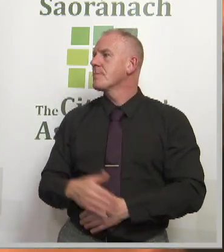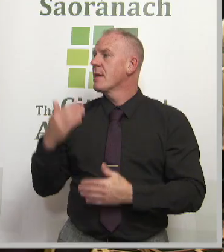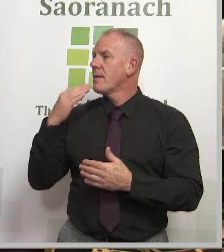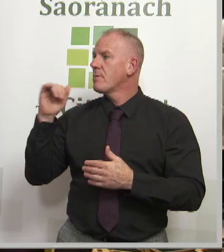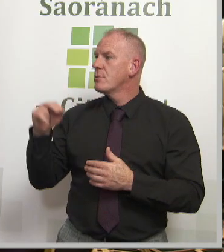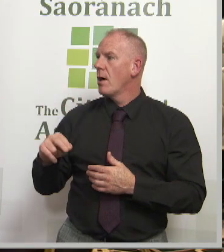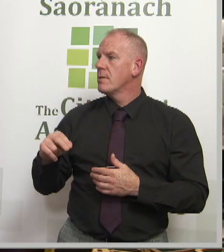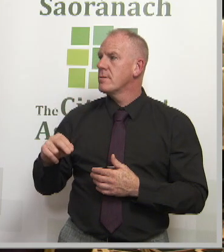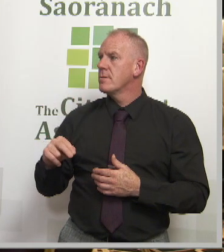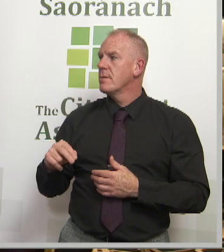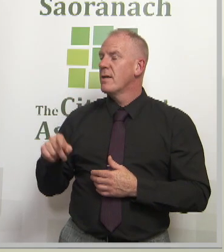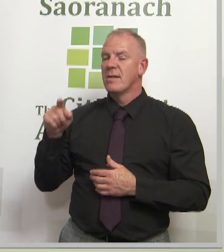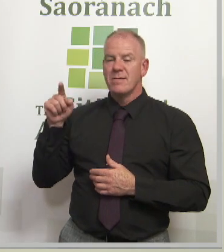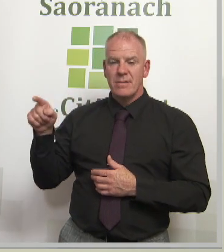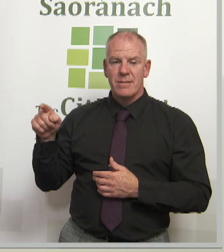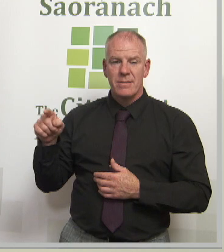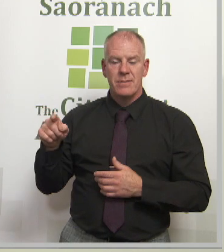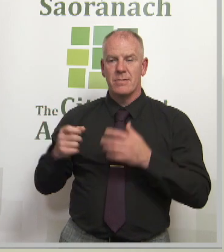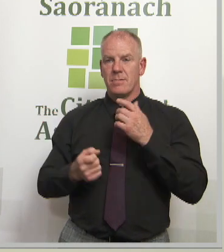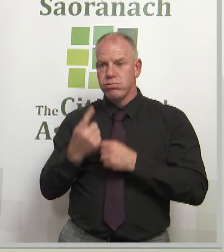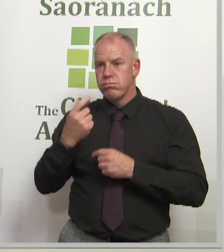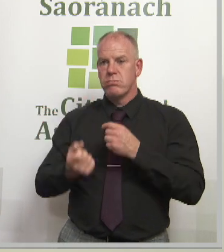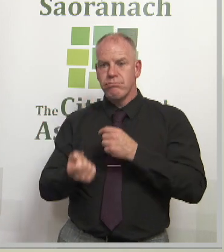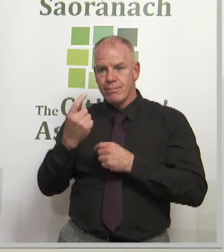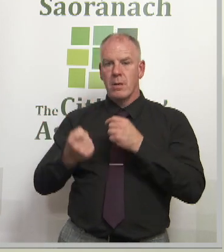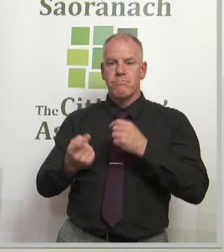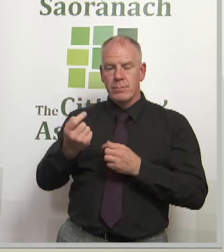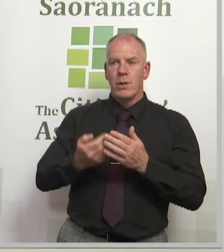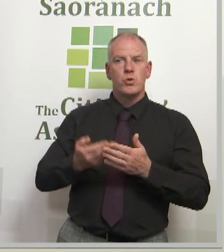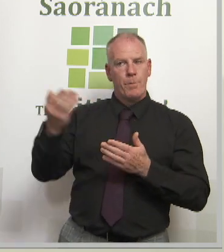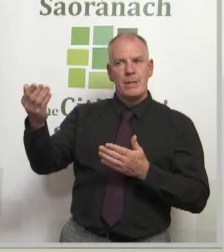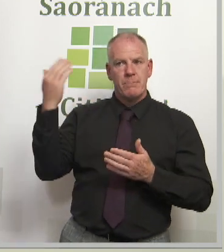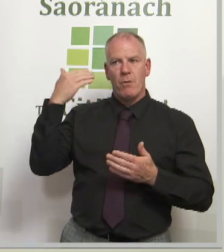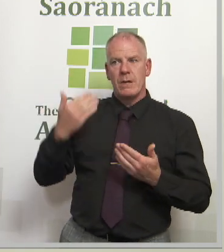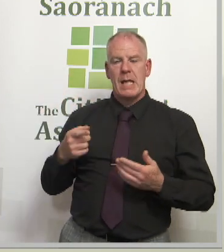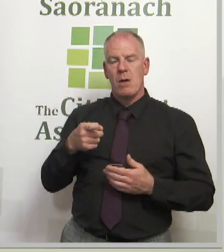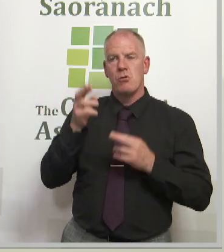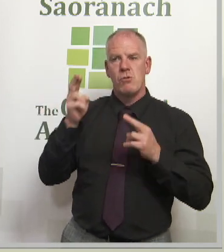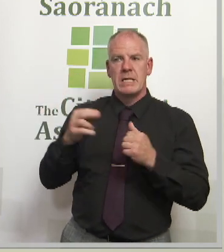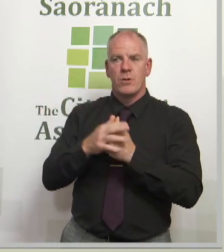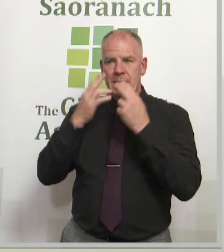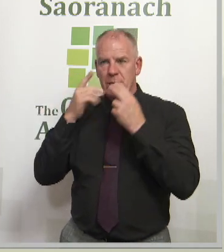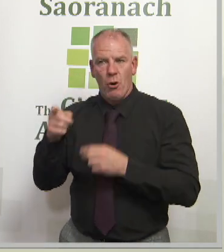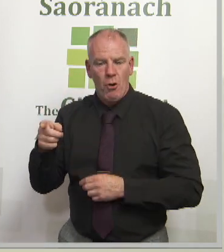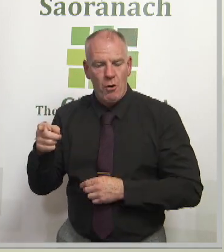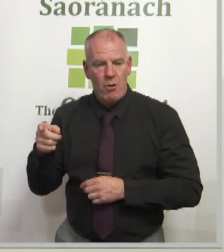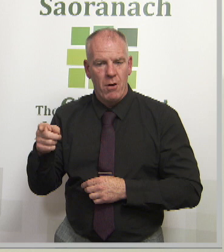John. And John, this is something that has been coming up in submissions so far, rights of nature